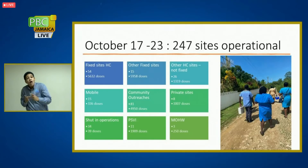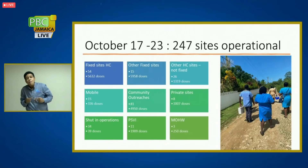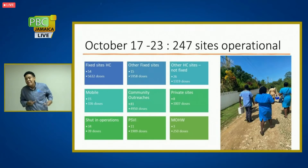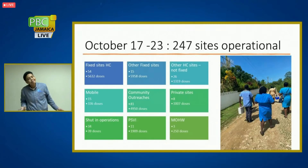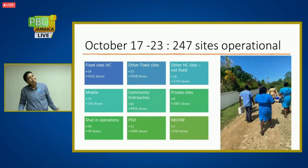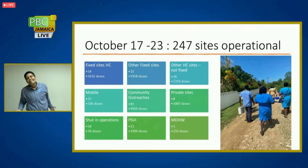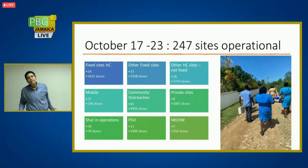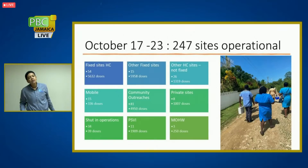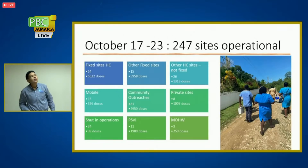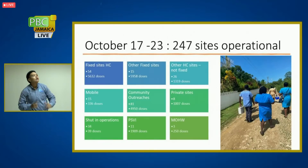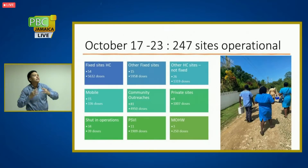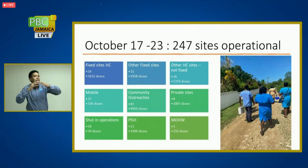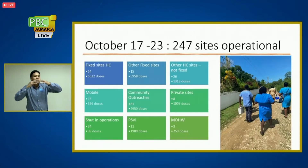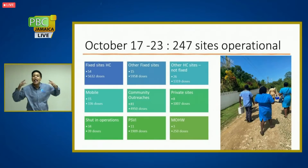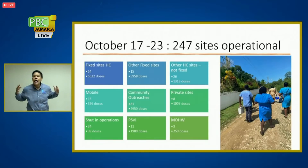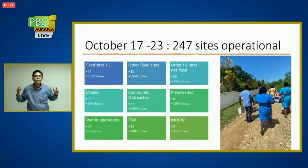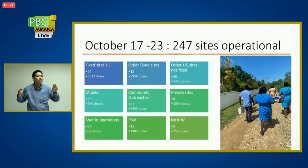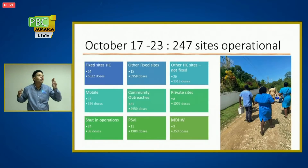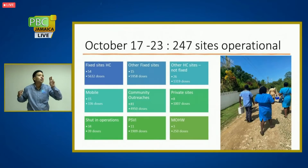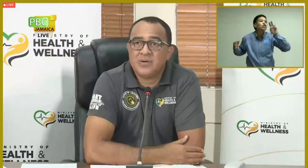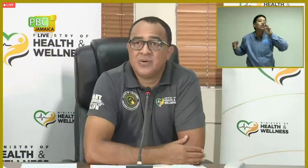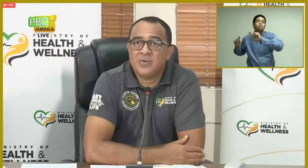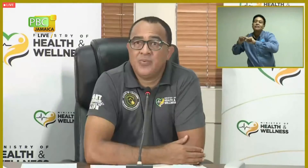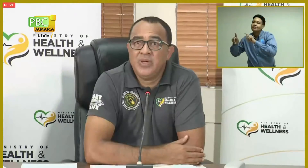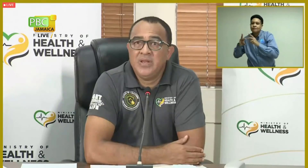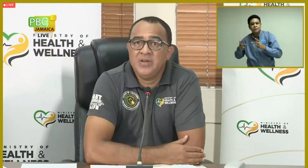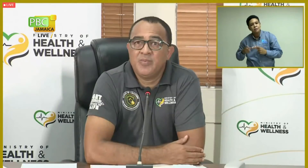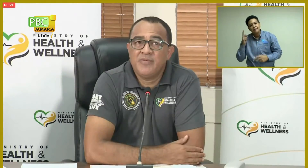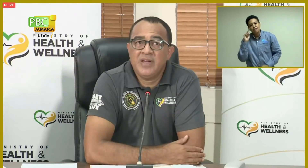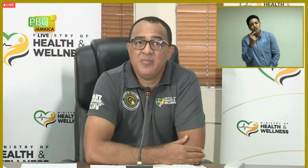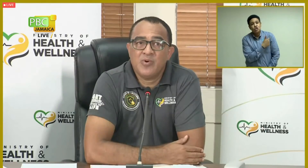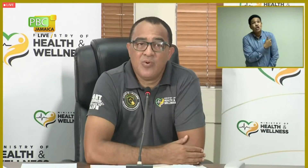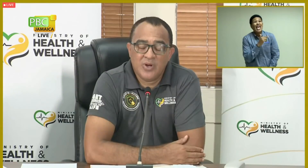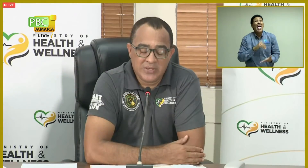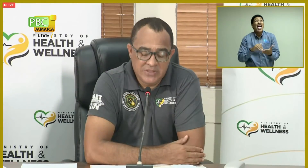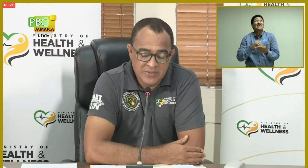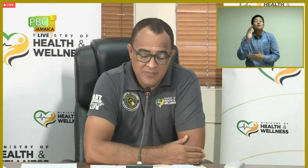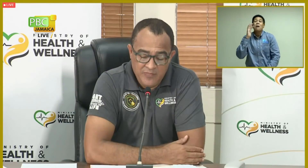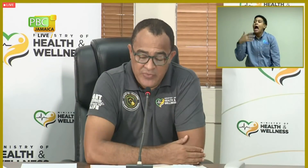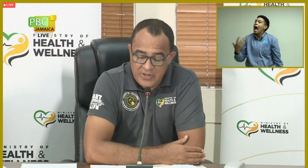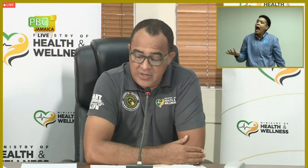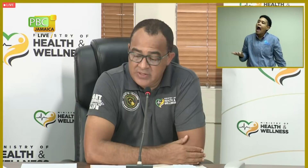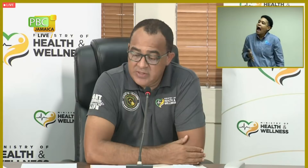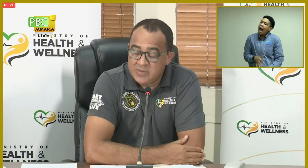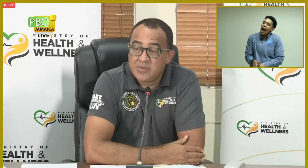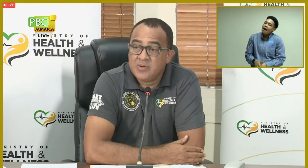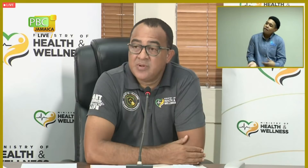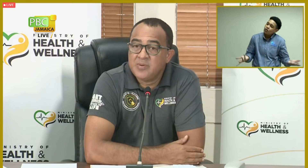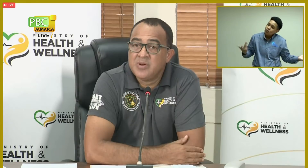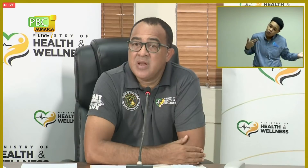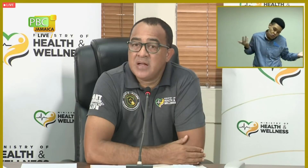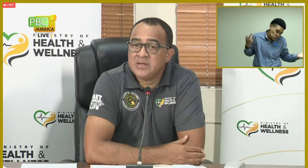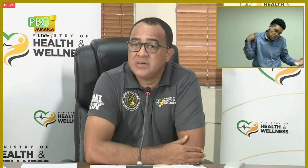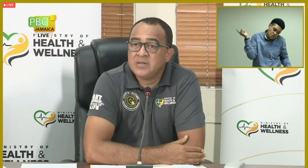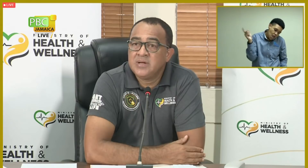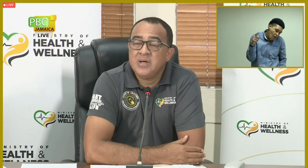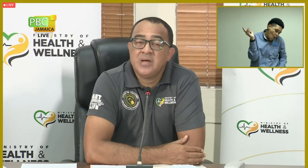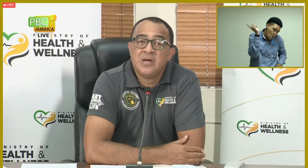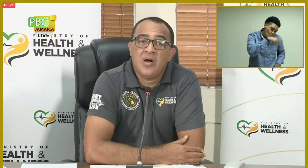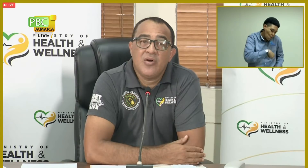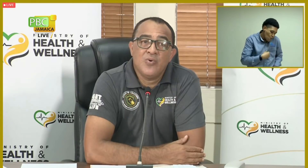given in the past that we need to provide more outlets is